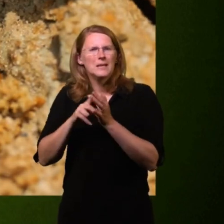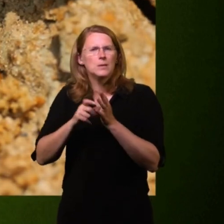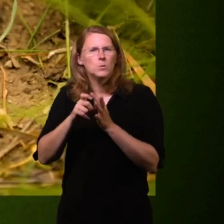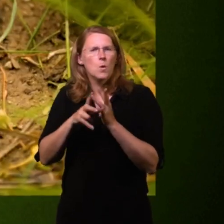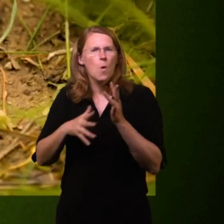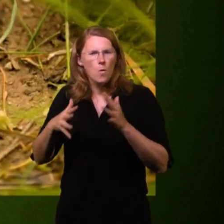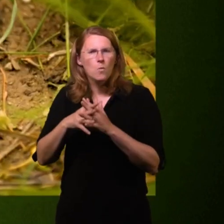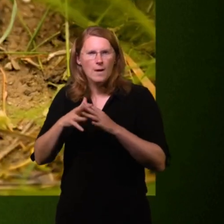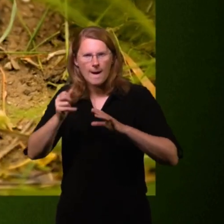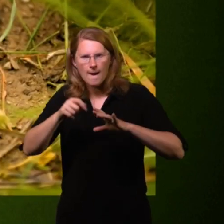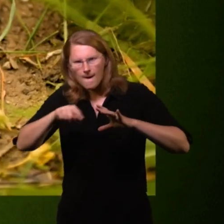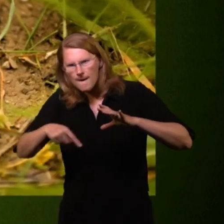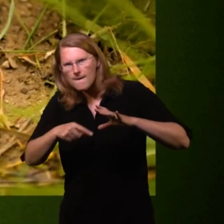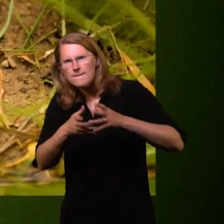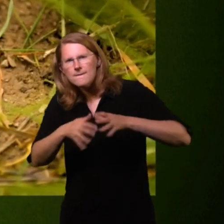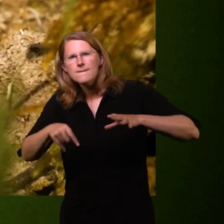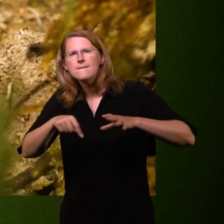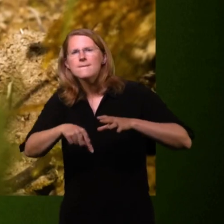mothers than she plans to be.